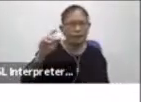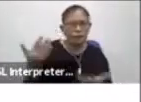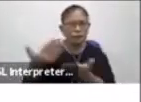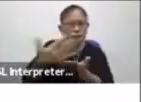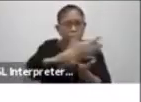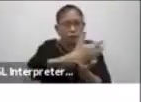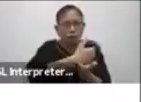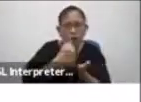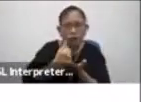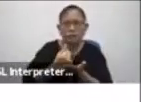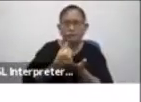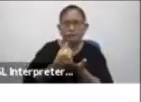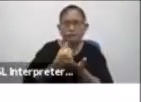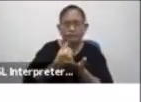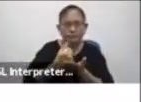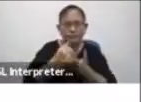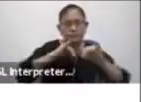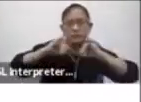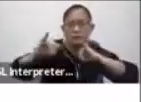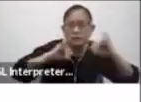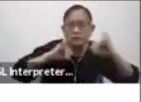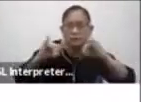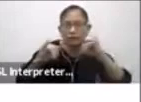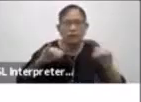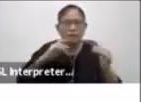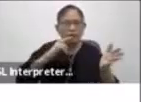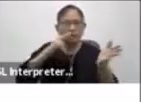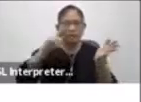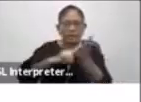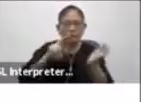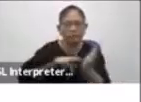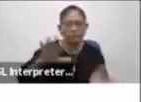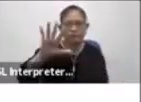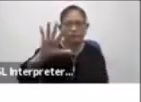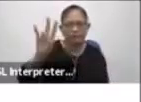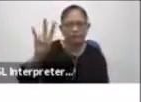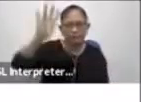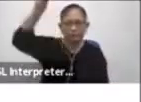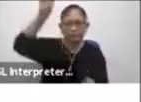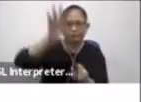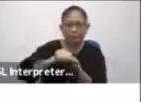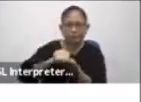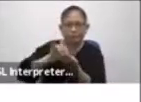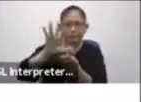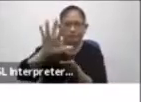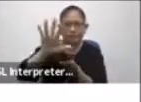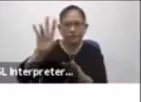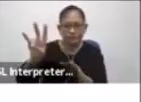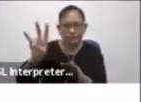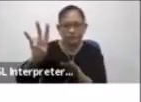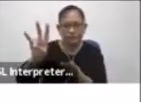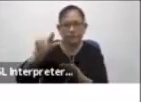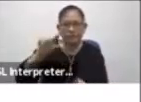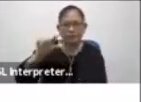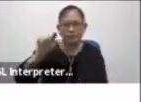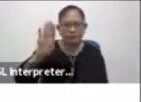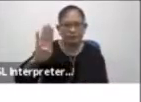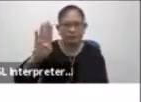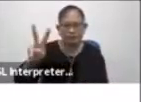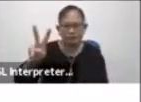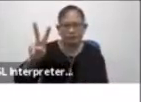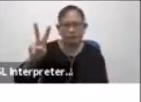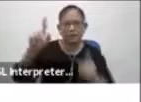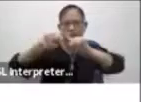the interview, we recorded 57 cases of GBV with